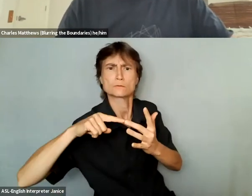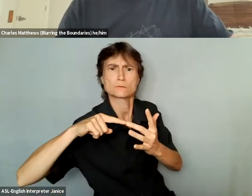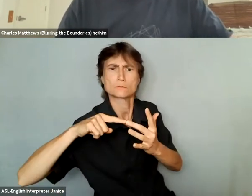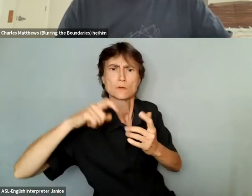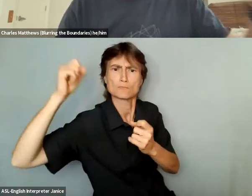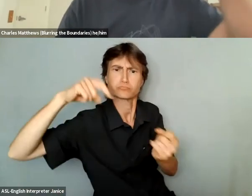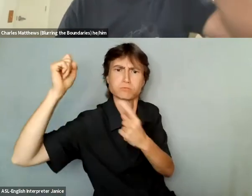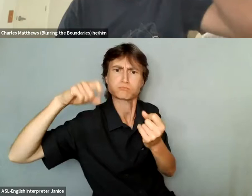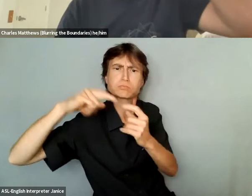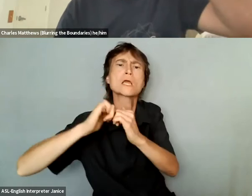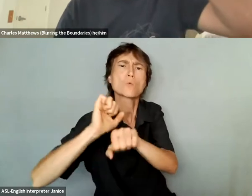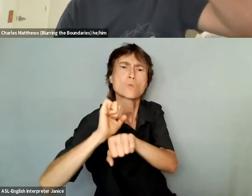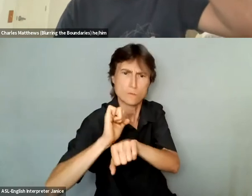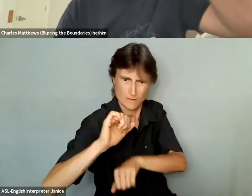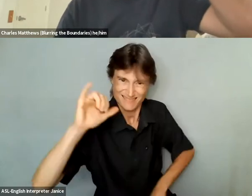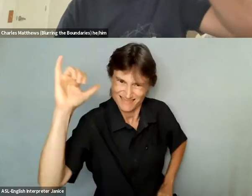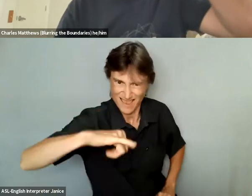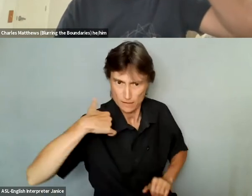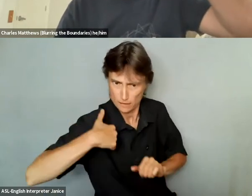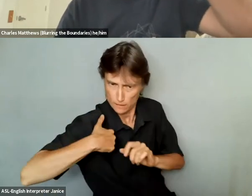One of the issues that